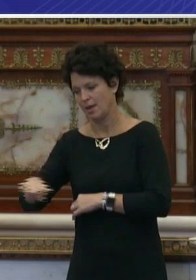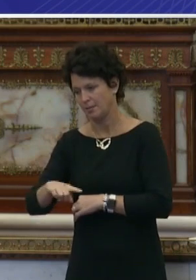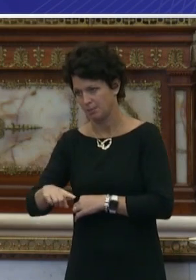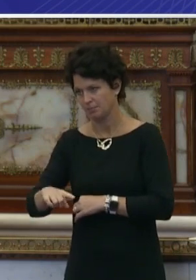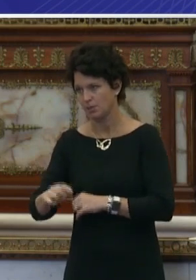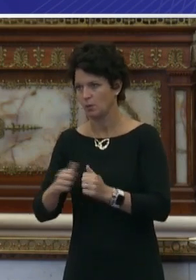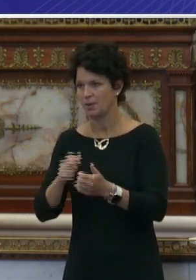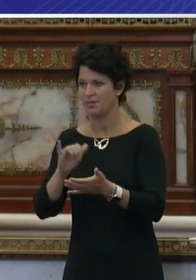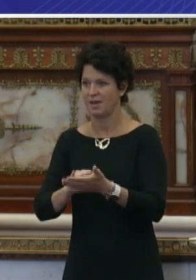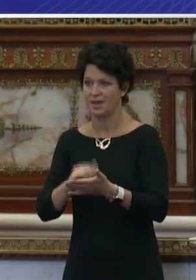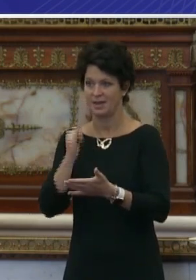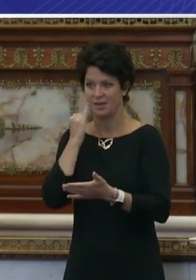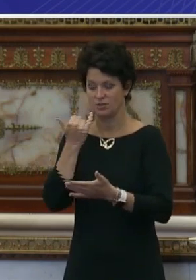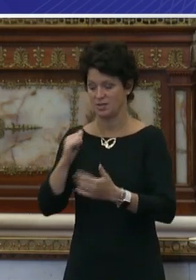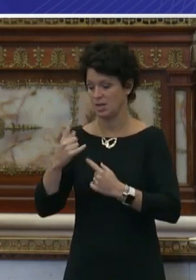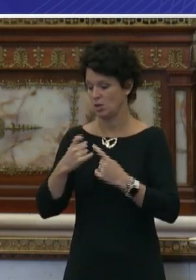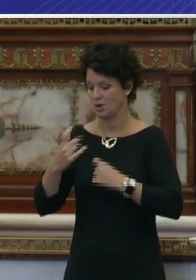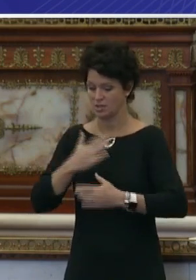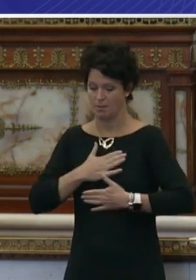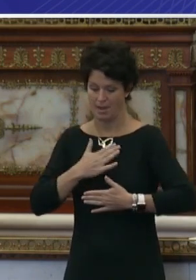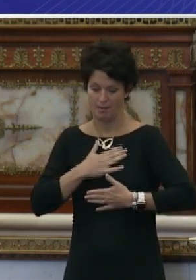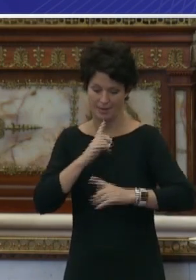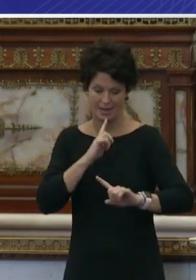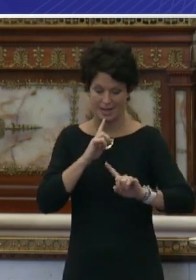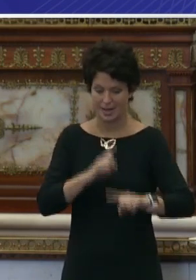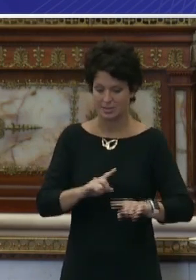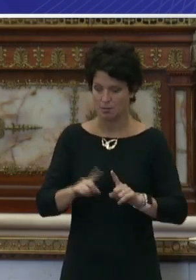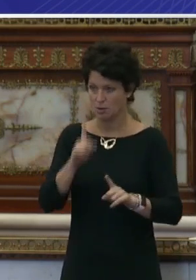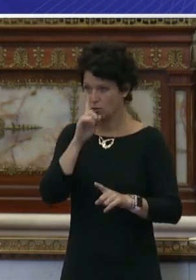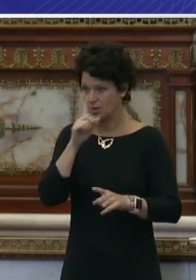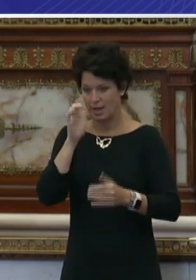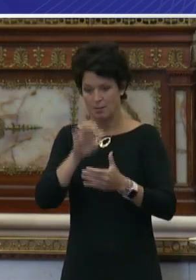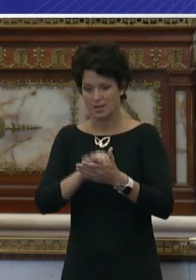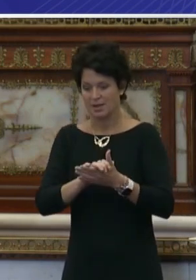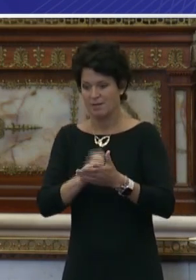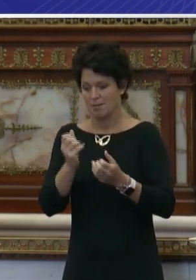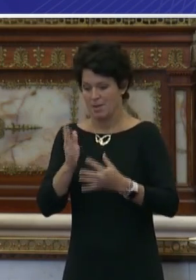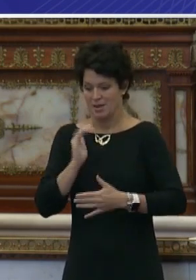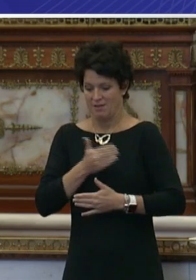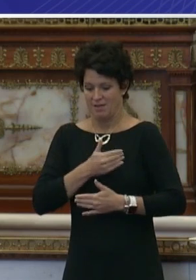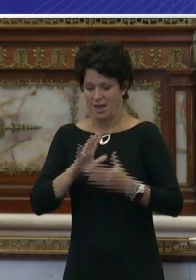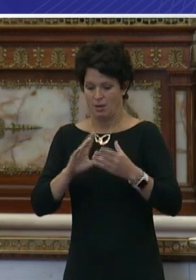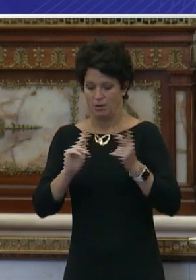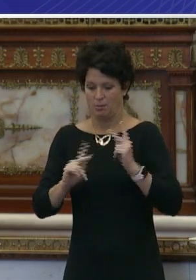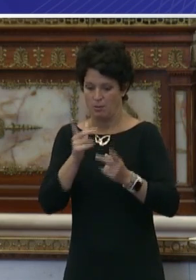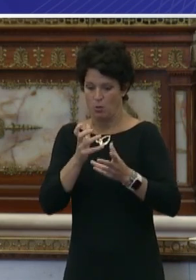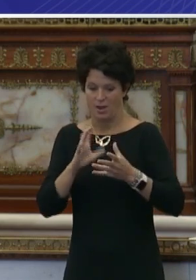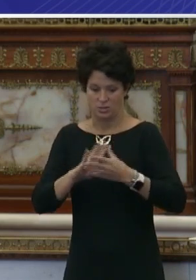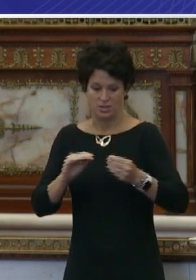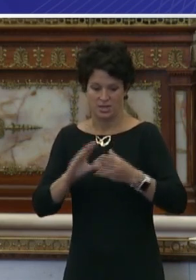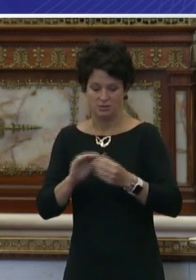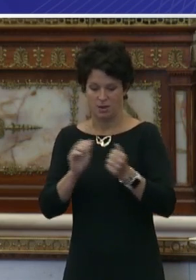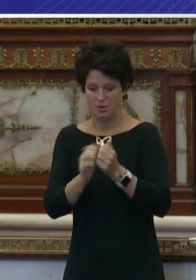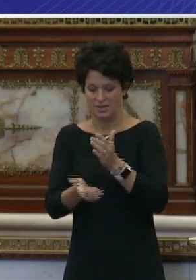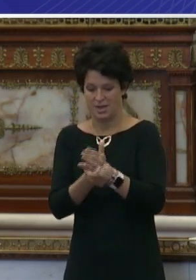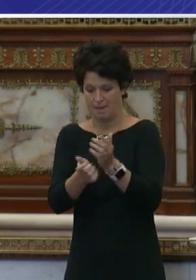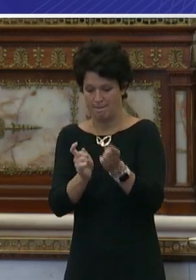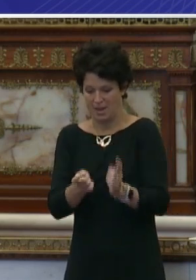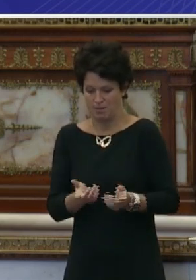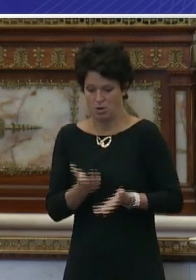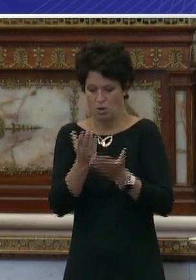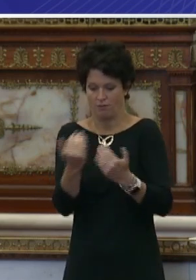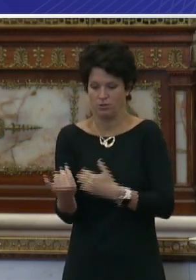with that, if there are any questions, I'm happy to answer them. But I do believe that many of our testifiers, with the amendments that have been